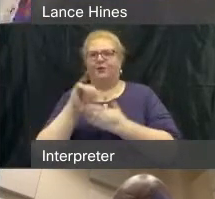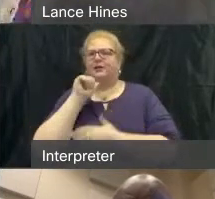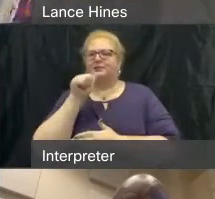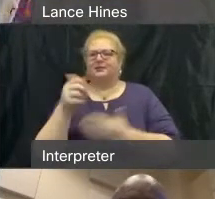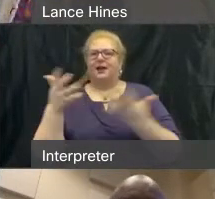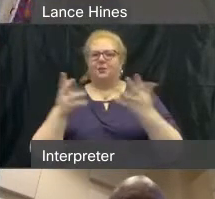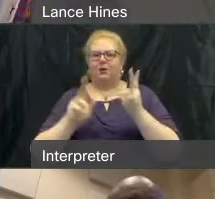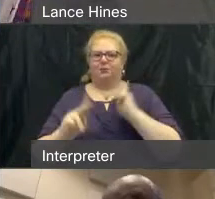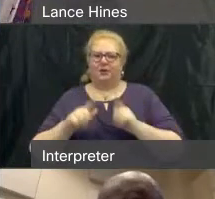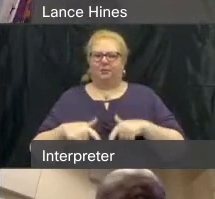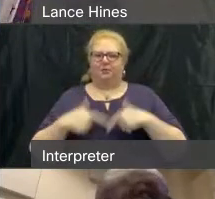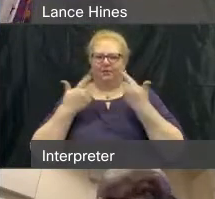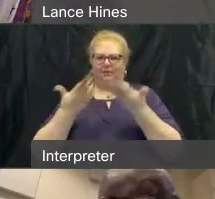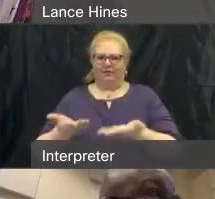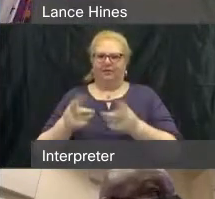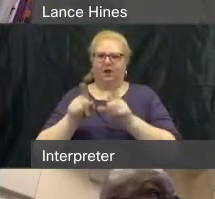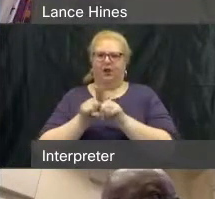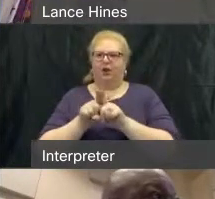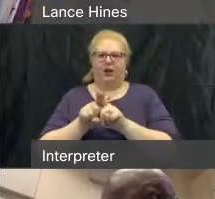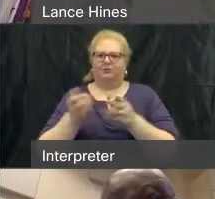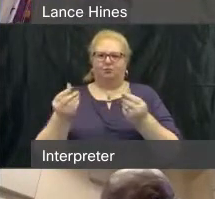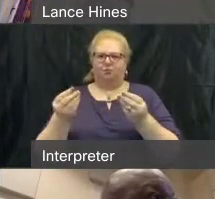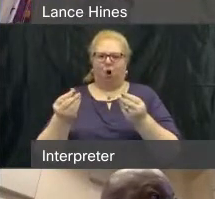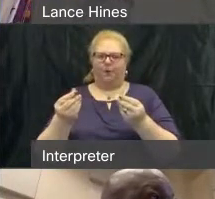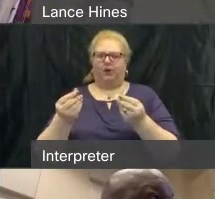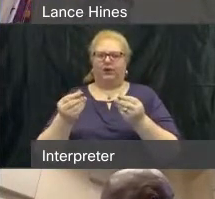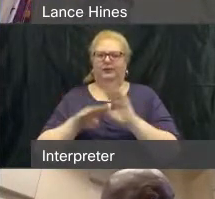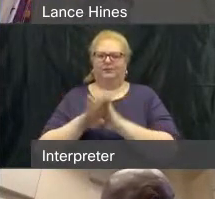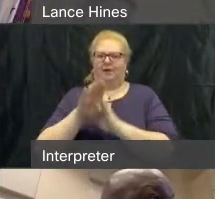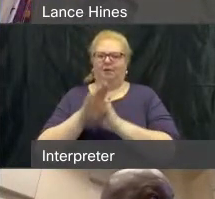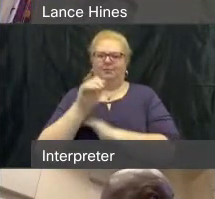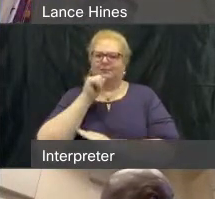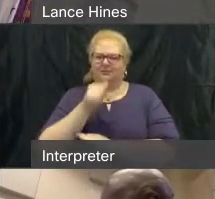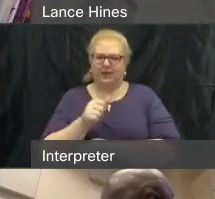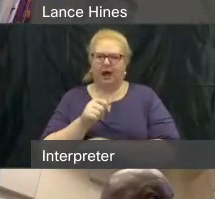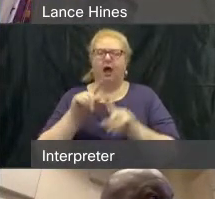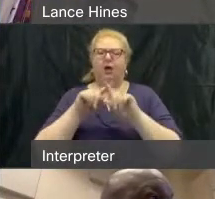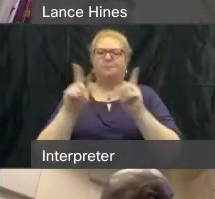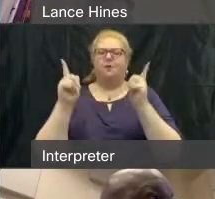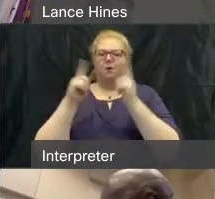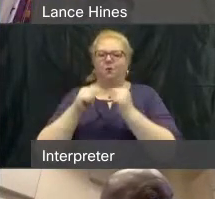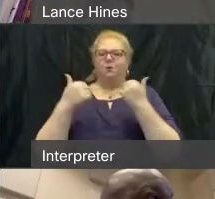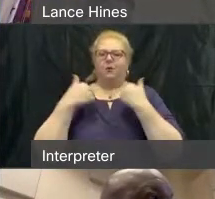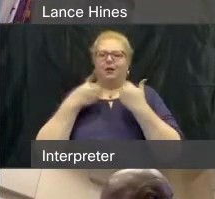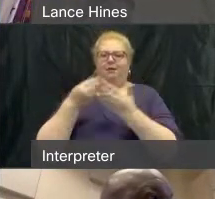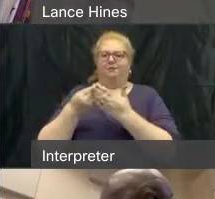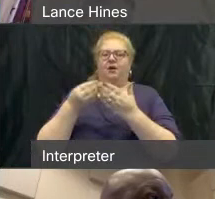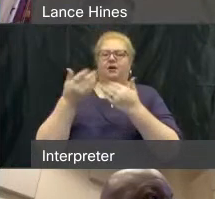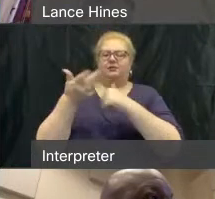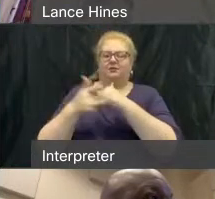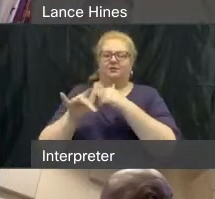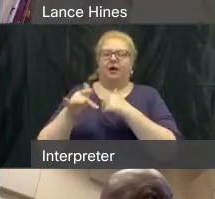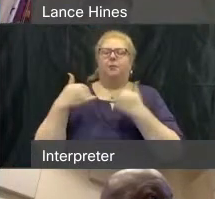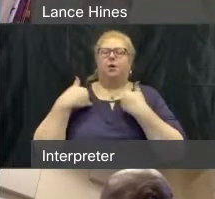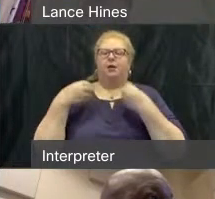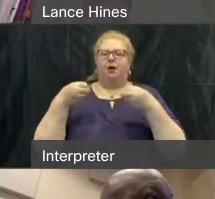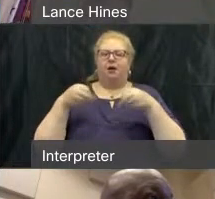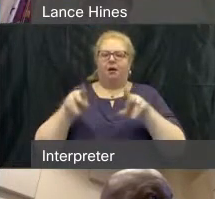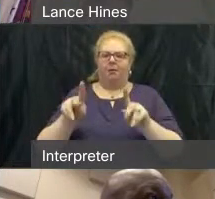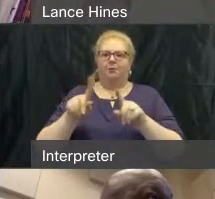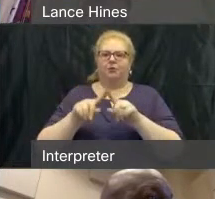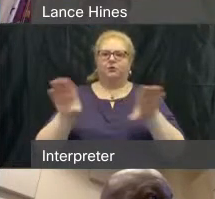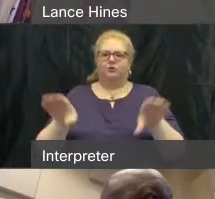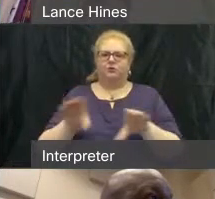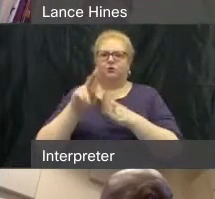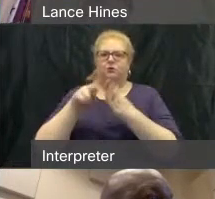consider targeted community development. But when we have funds available, those are opportunities to do projects. So